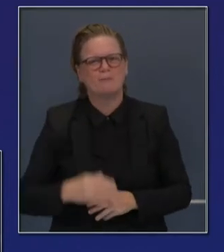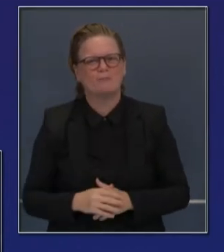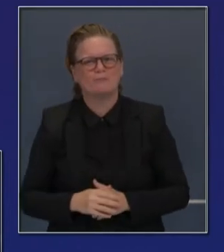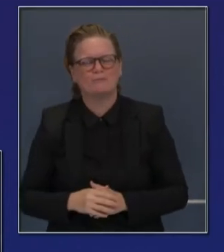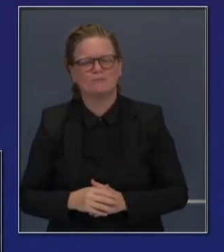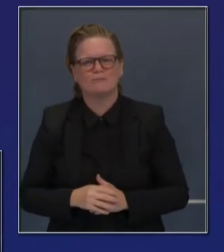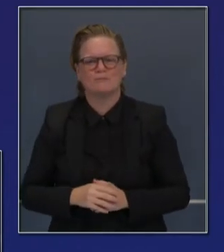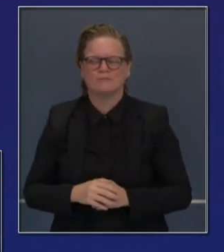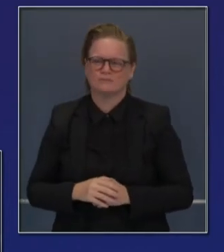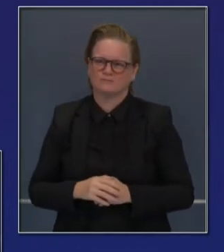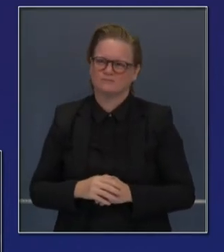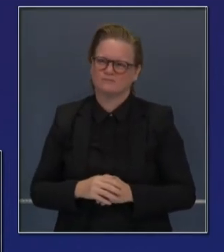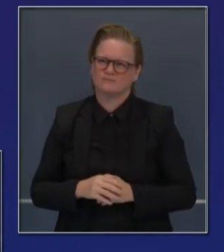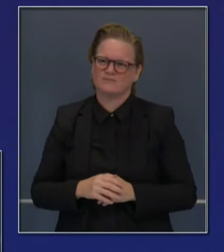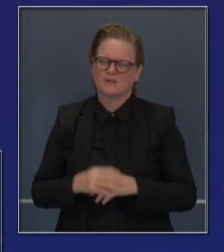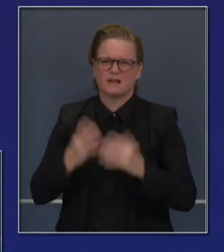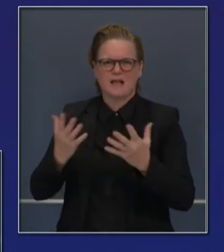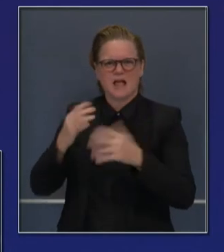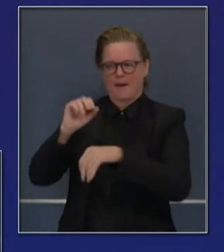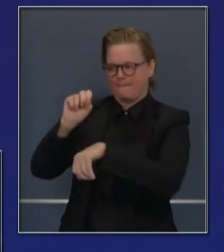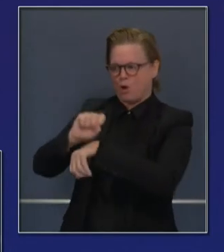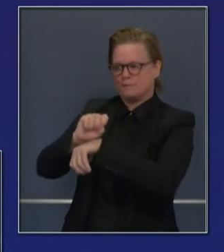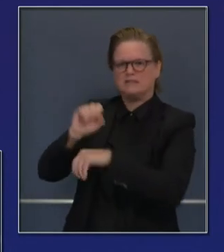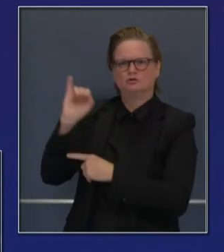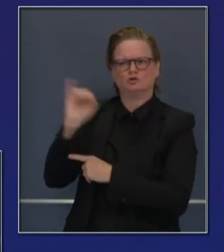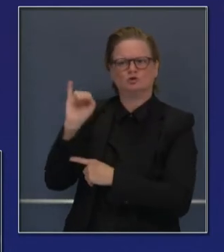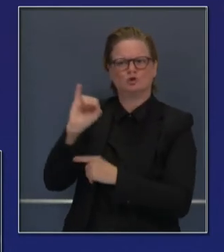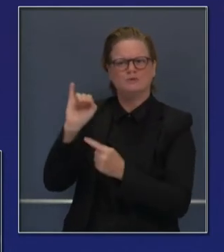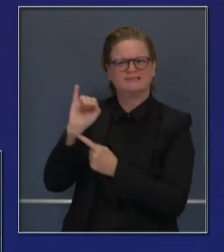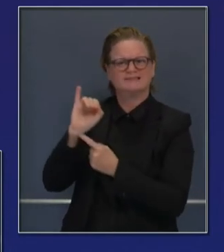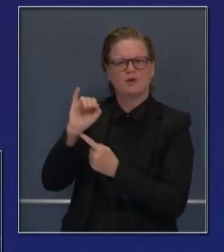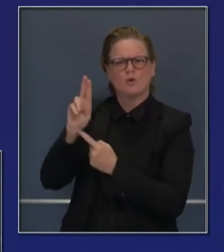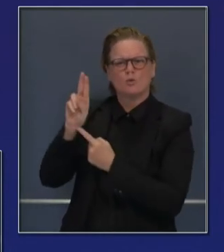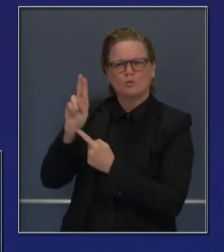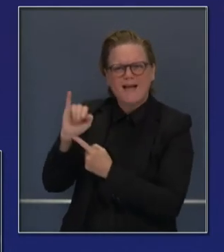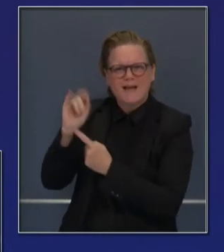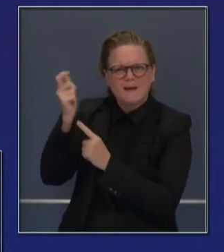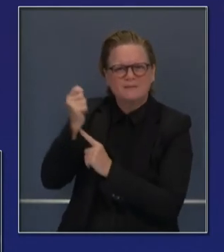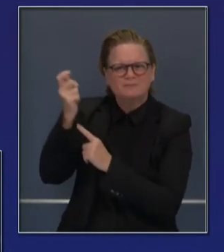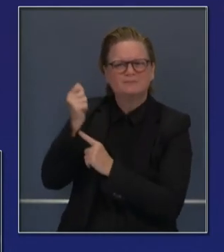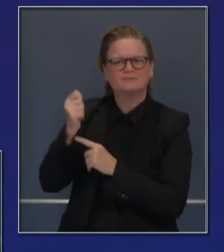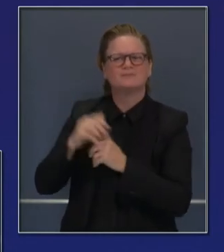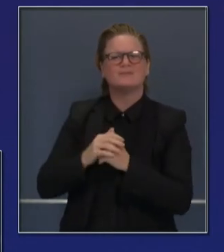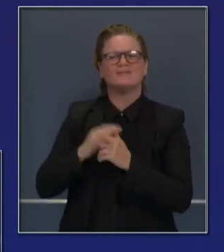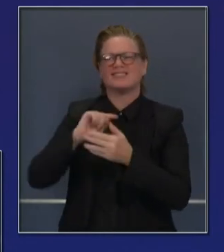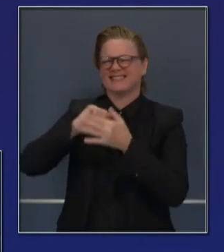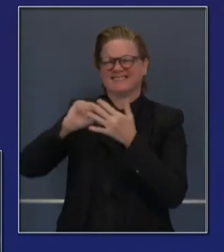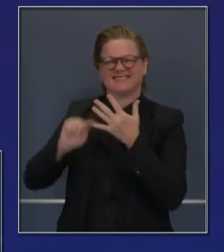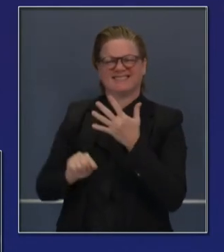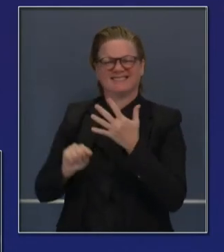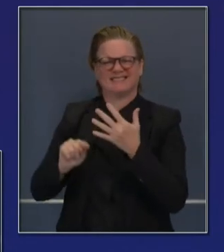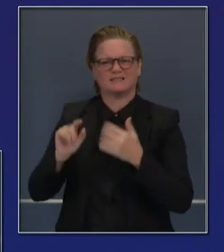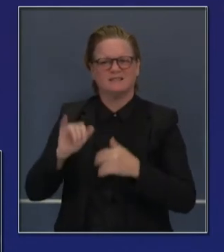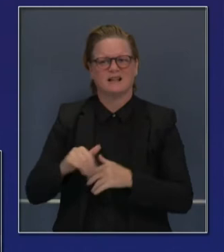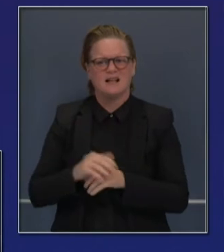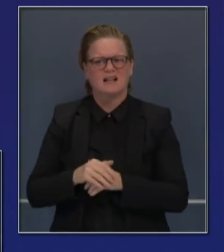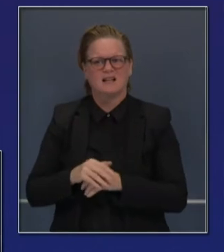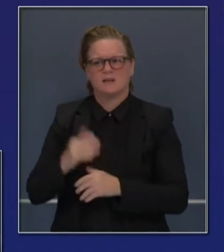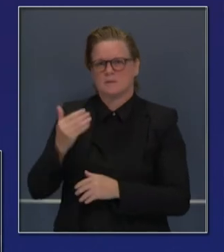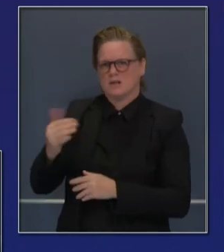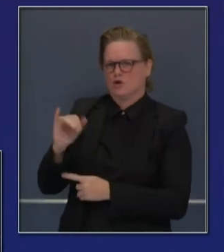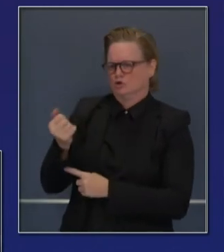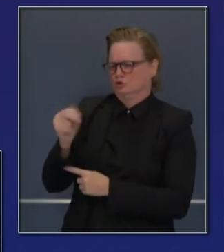unemployment insurance in January. We're going to talk about waiving more fees and it related to industries that have